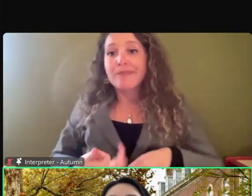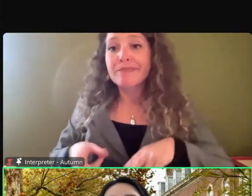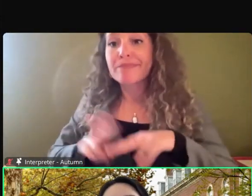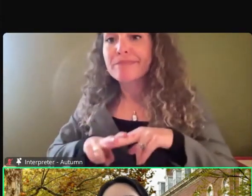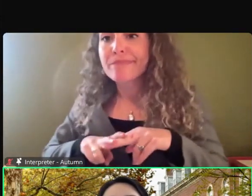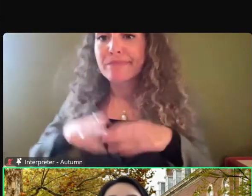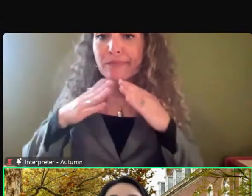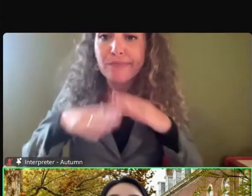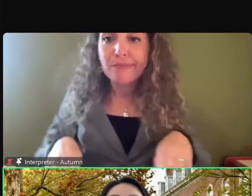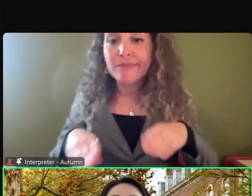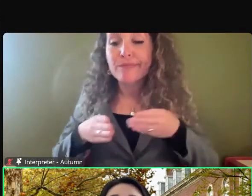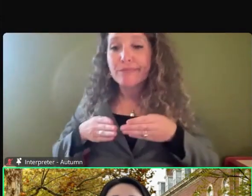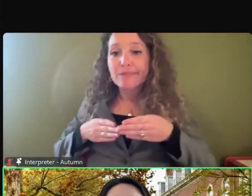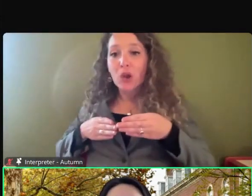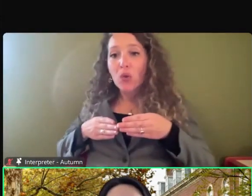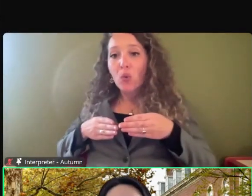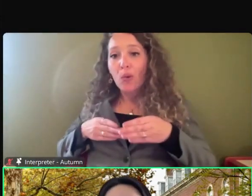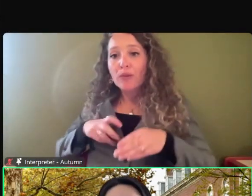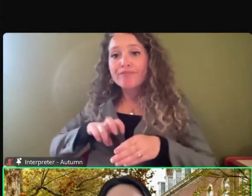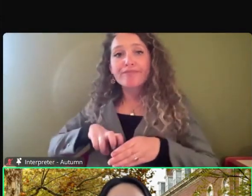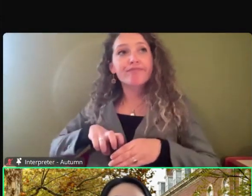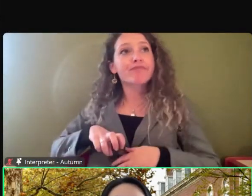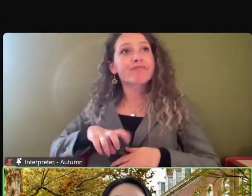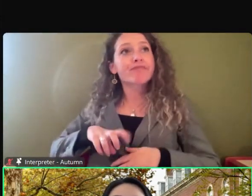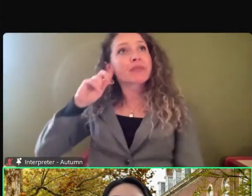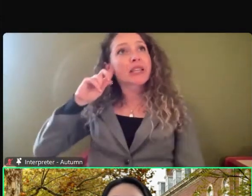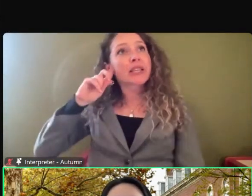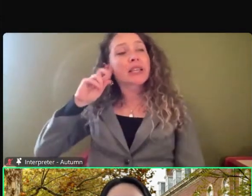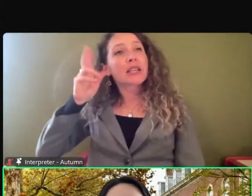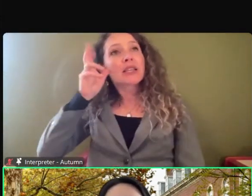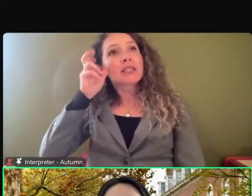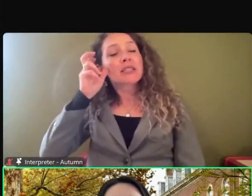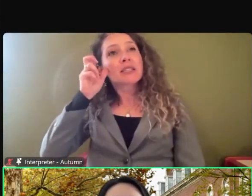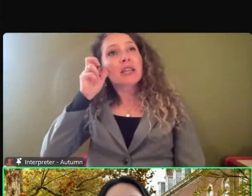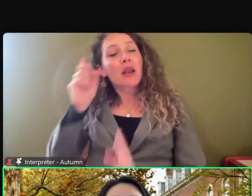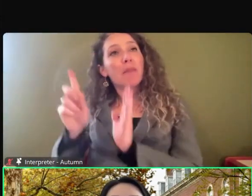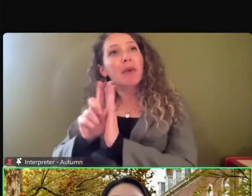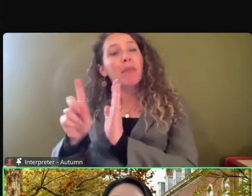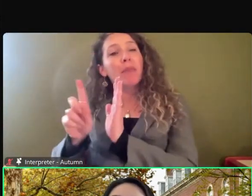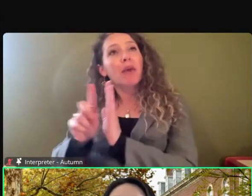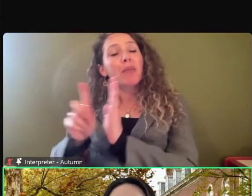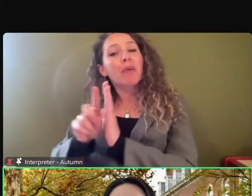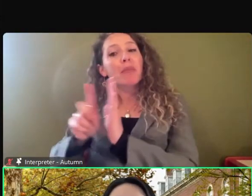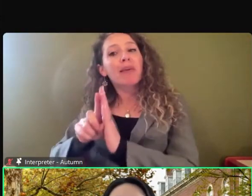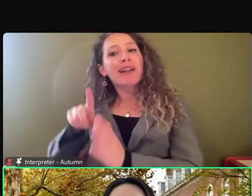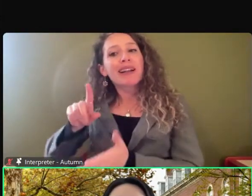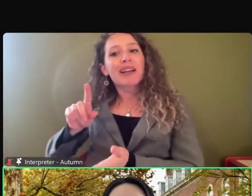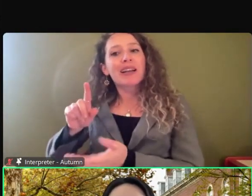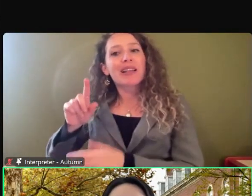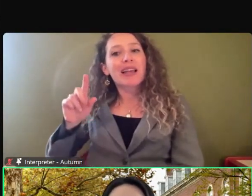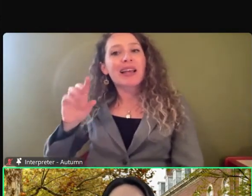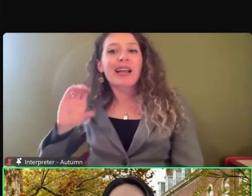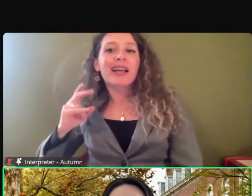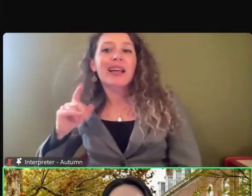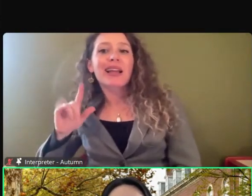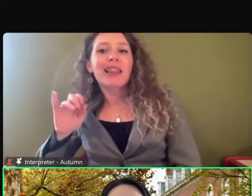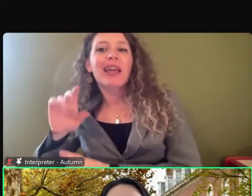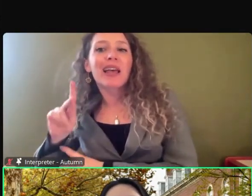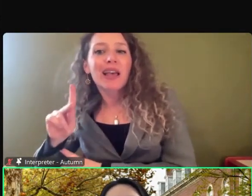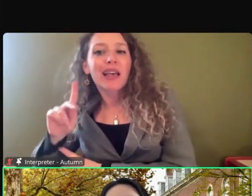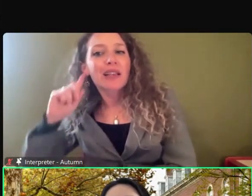corner, listening only to the machine's beeping sound and clicking sound, or sometimes the baby's